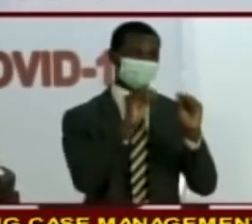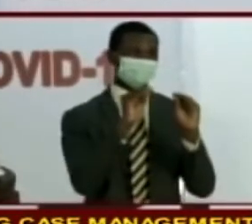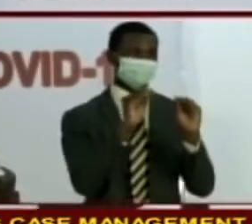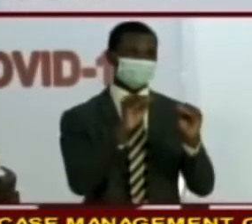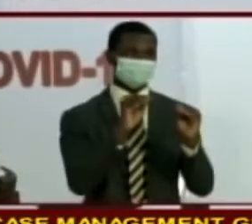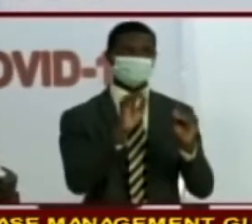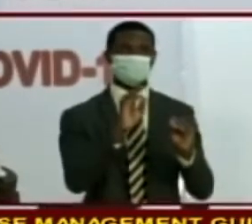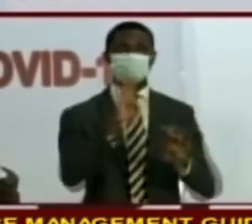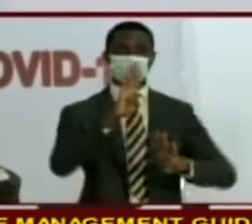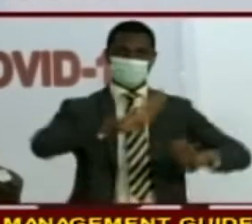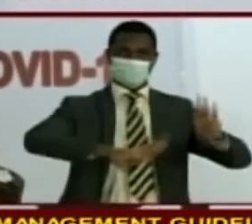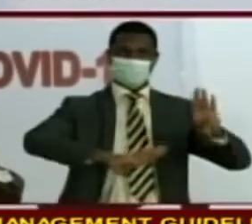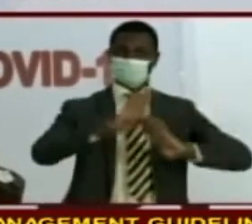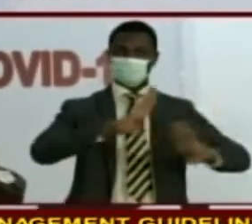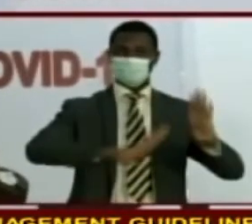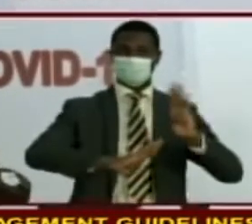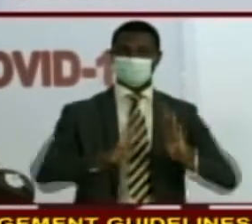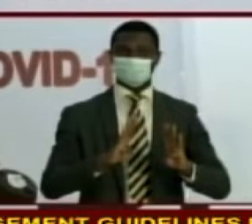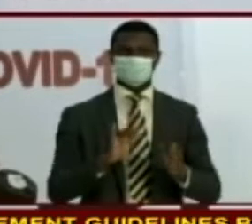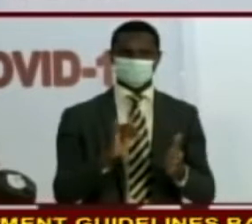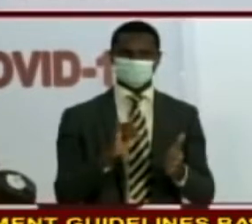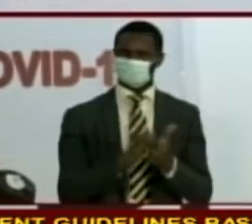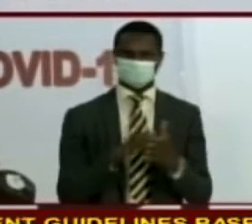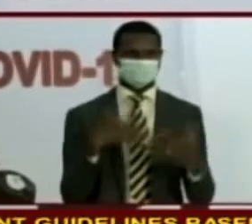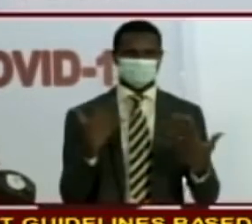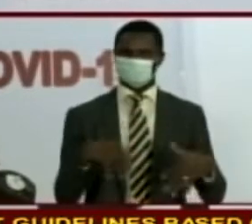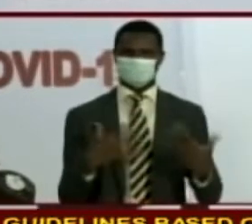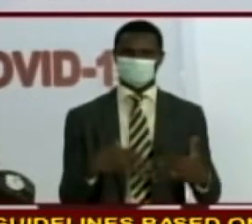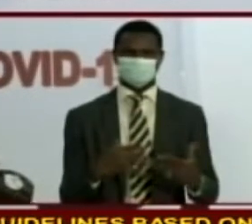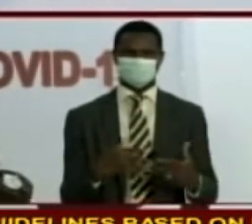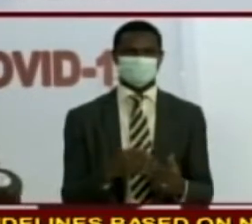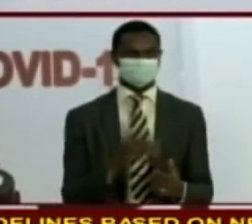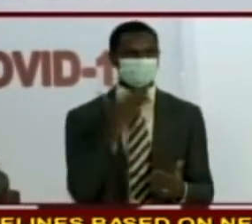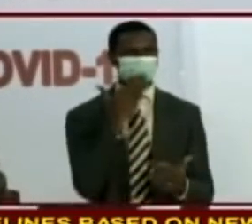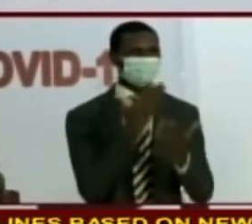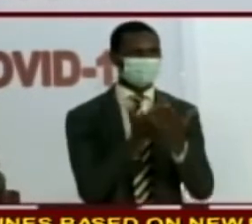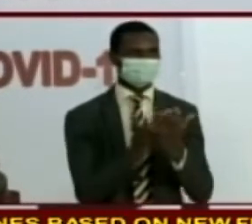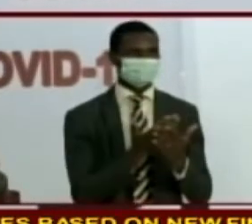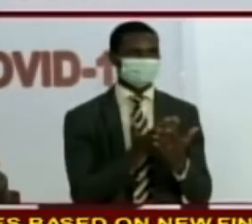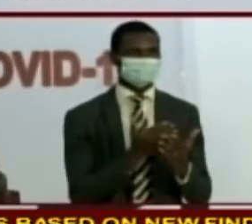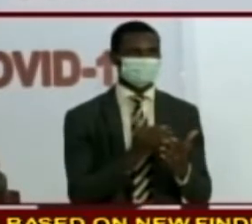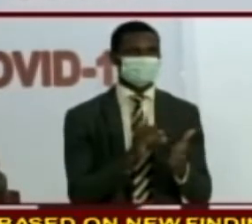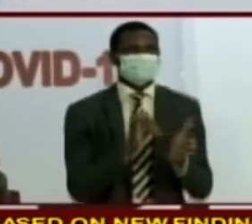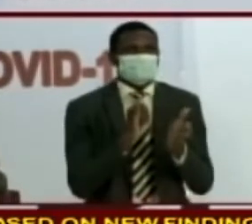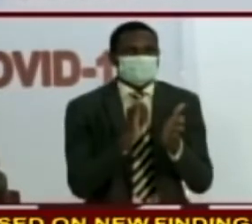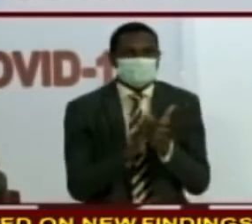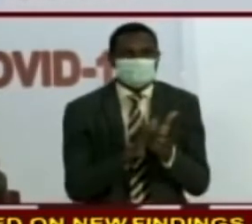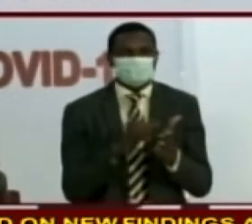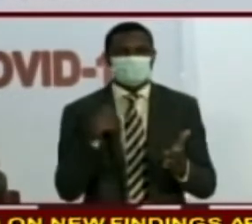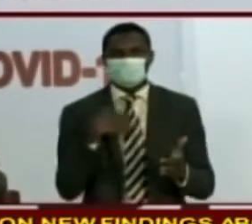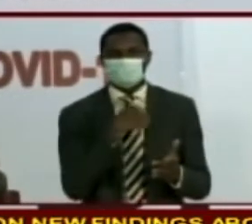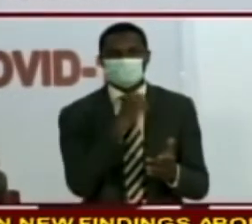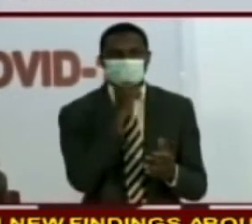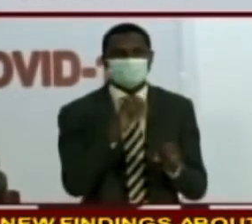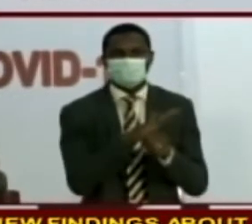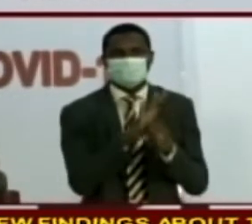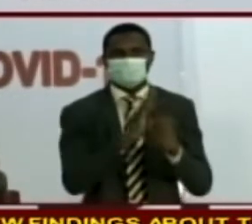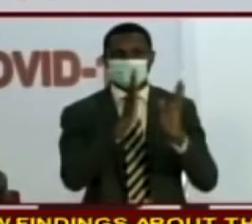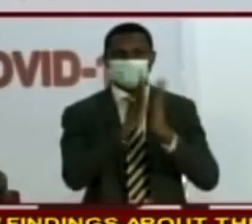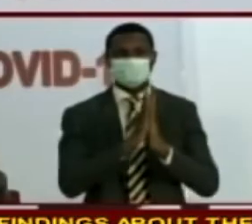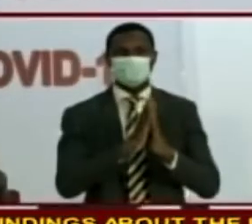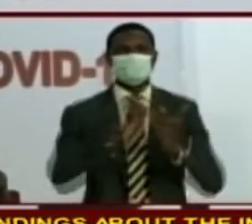Now, that kind of feedback may not necessarily be what we have asked him to do, but his presence